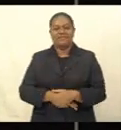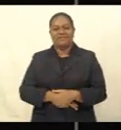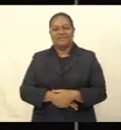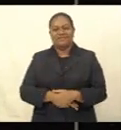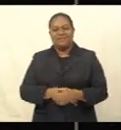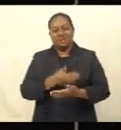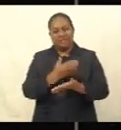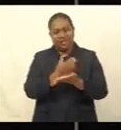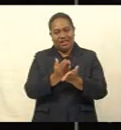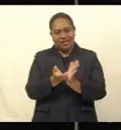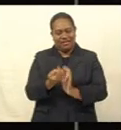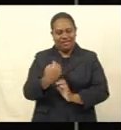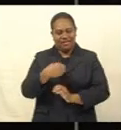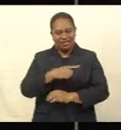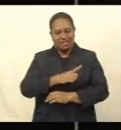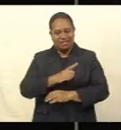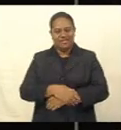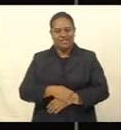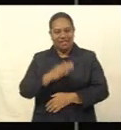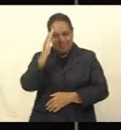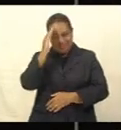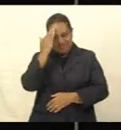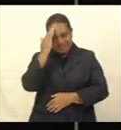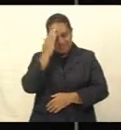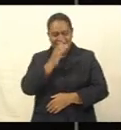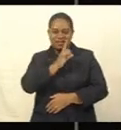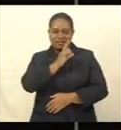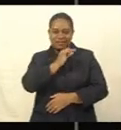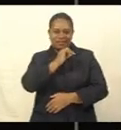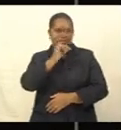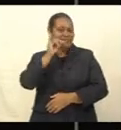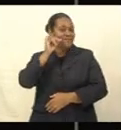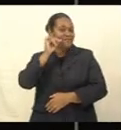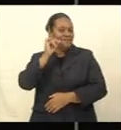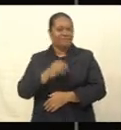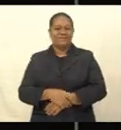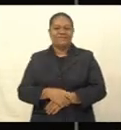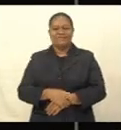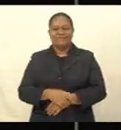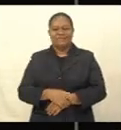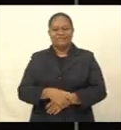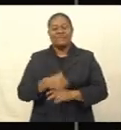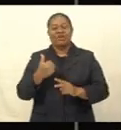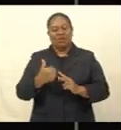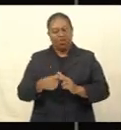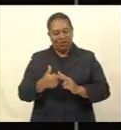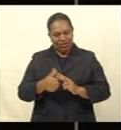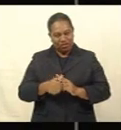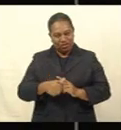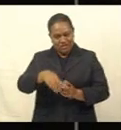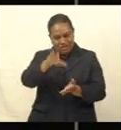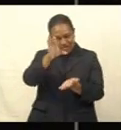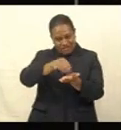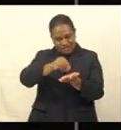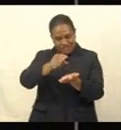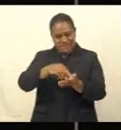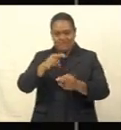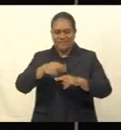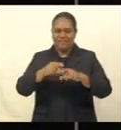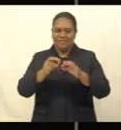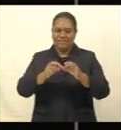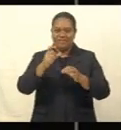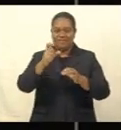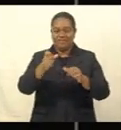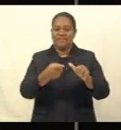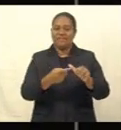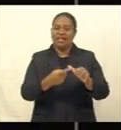fbcnews@fbc.com.fj or share it with us via Facebook, Twitter and Instagram. And you can also download our FBC app